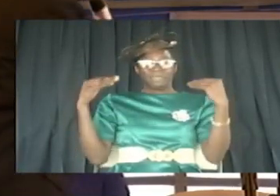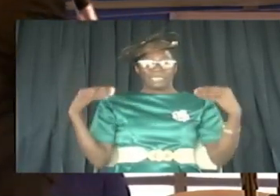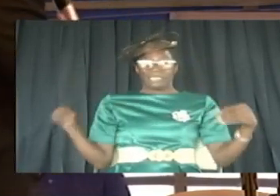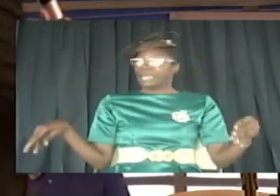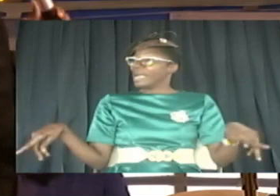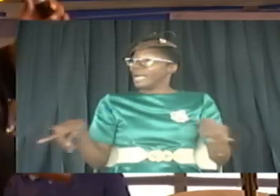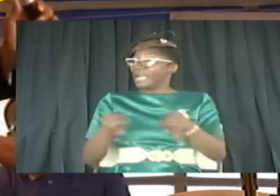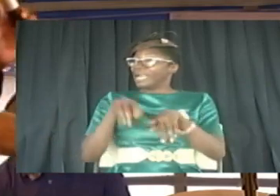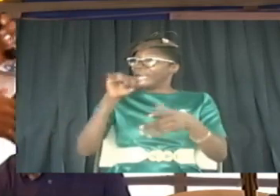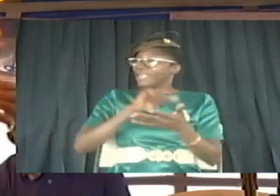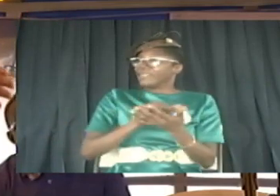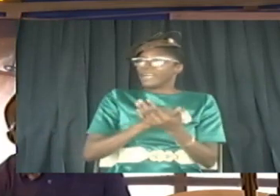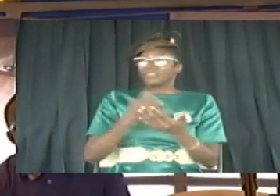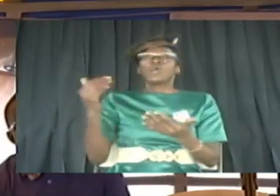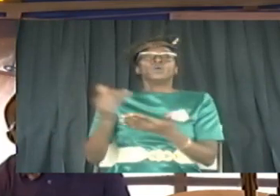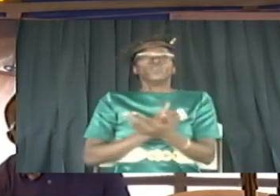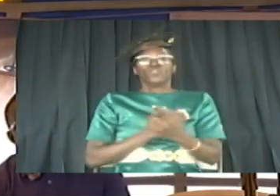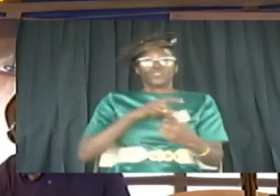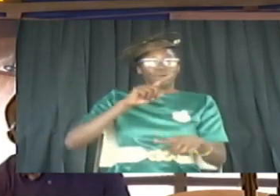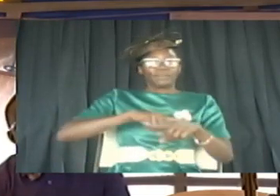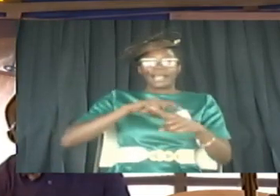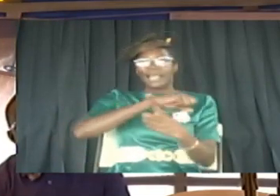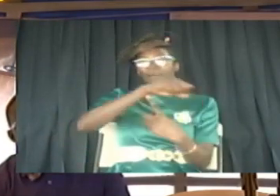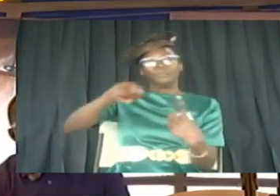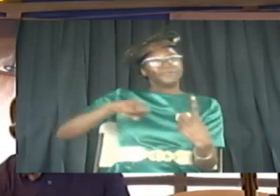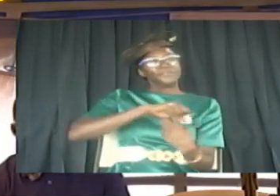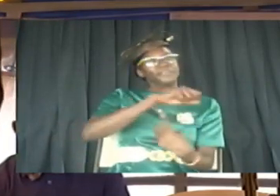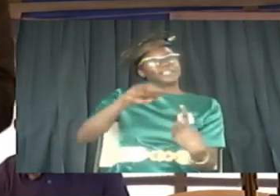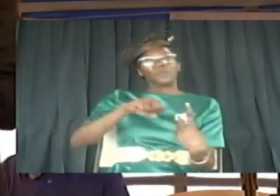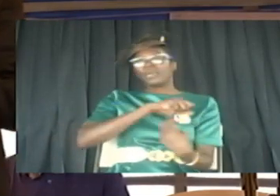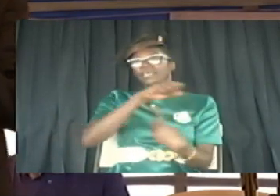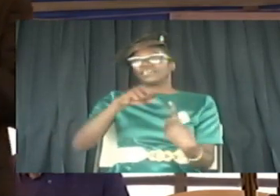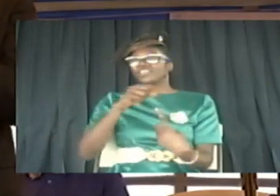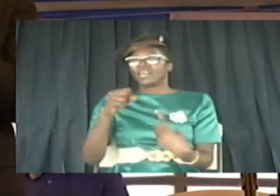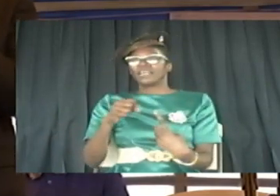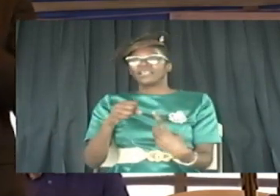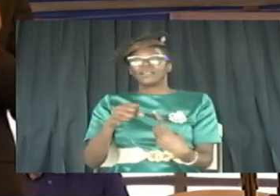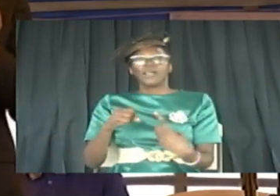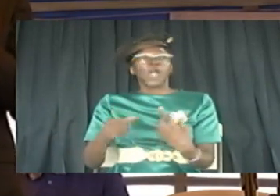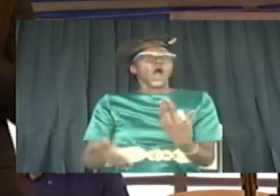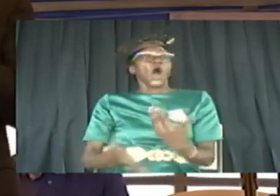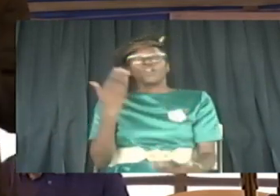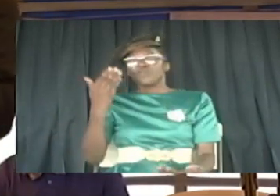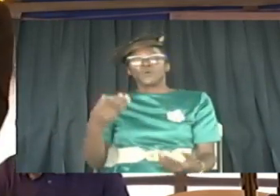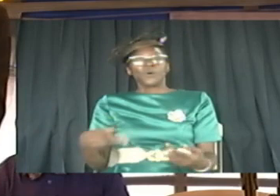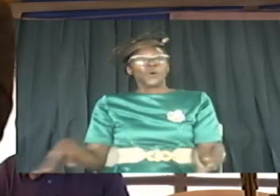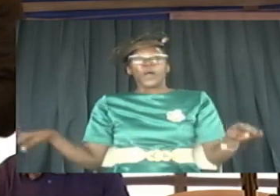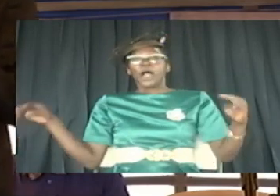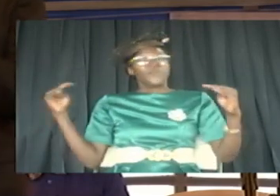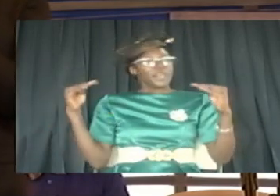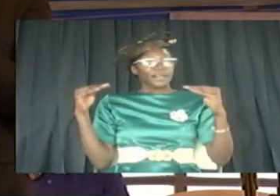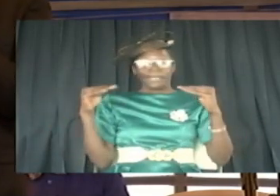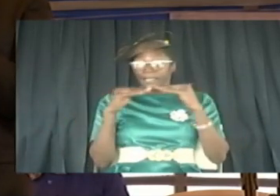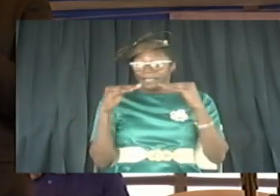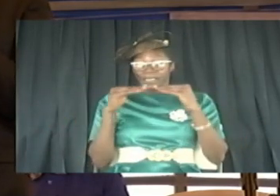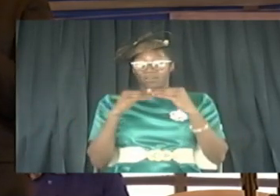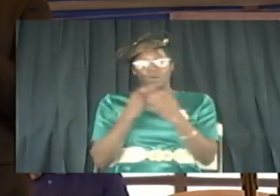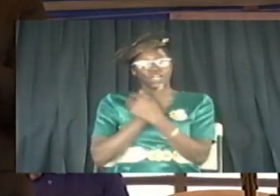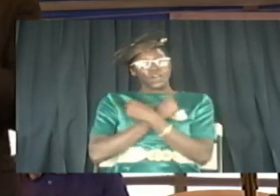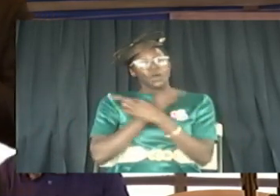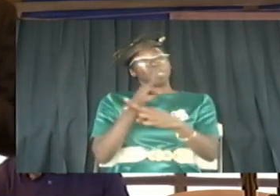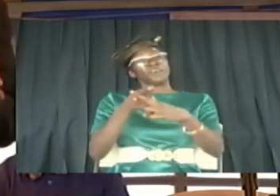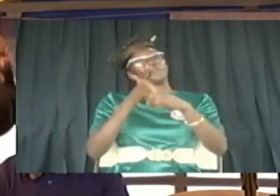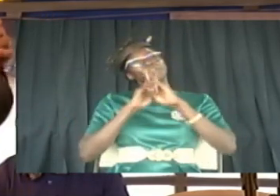have situations where many times, although they are equally loved, although they are equally